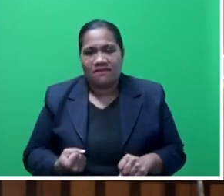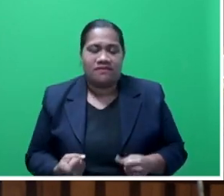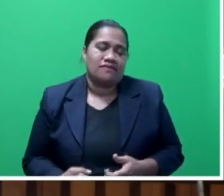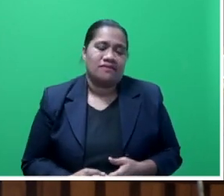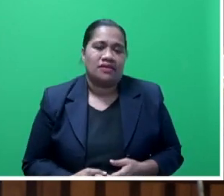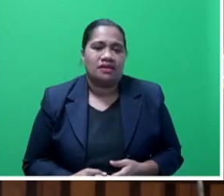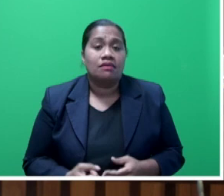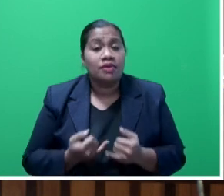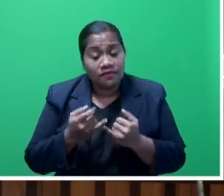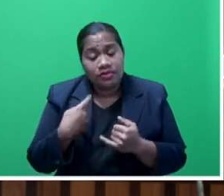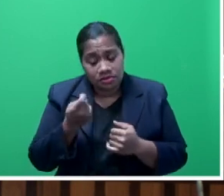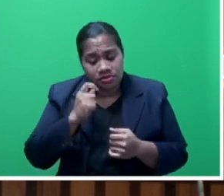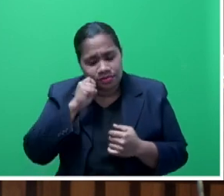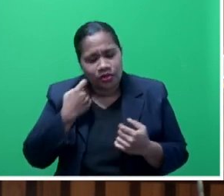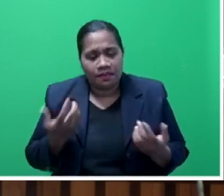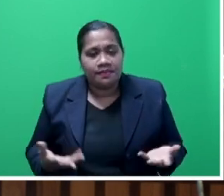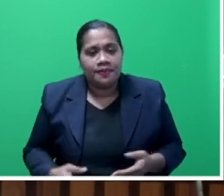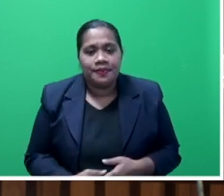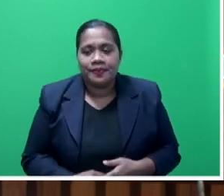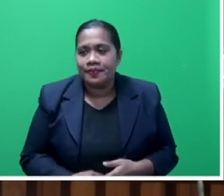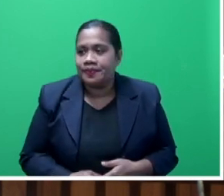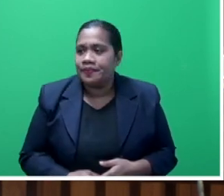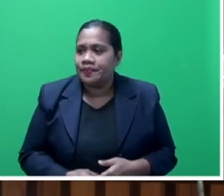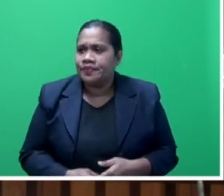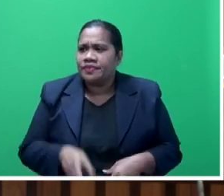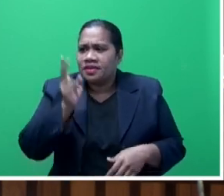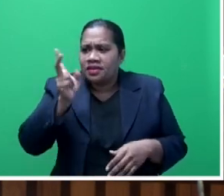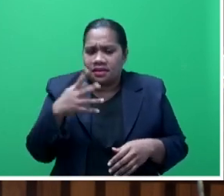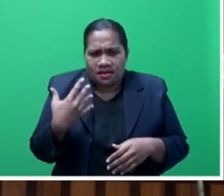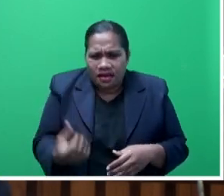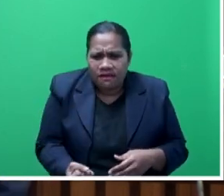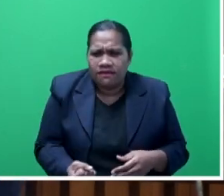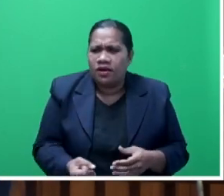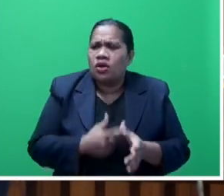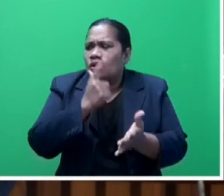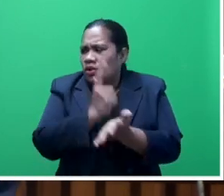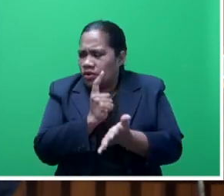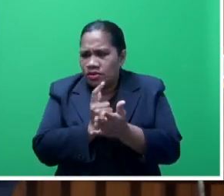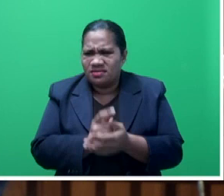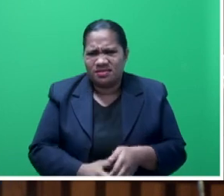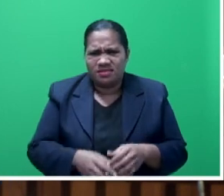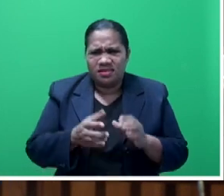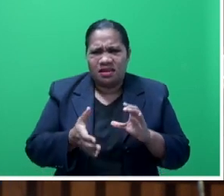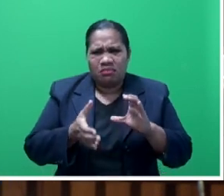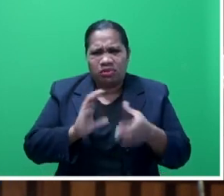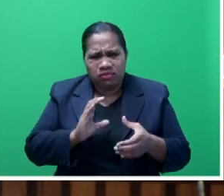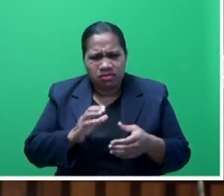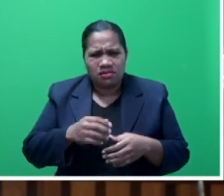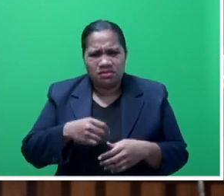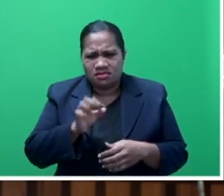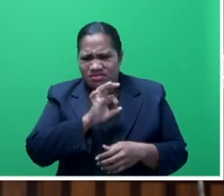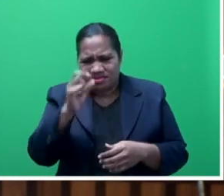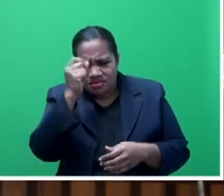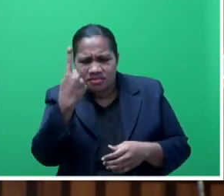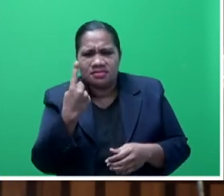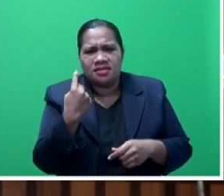very soon we'll be doing so. Again, Mr. Speaker, sir, there seems to be a lot of misunderstanding about outsourcing